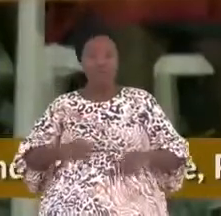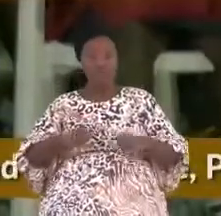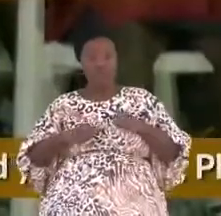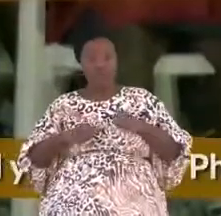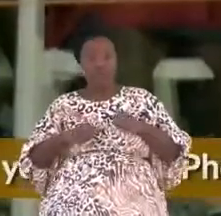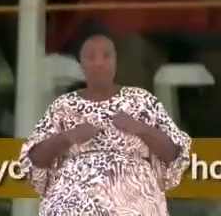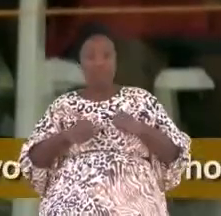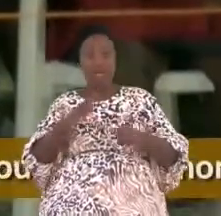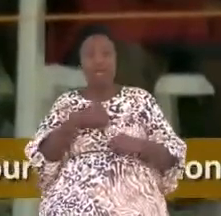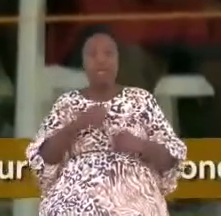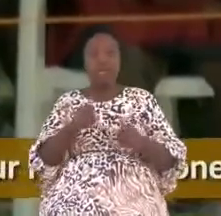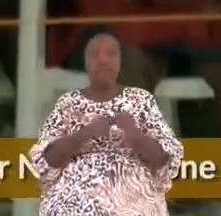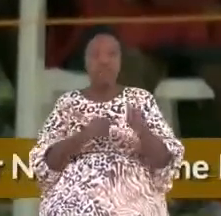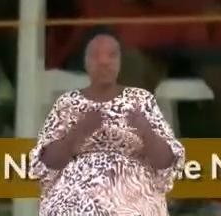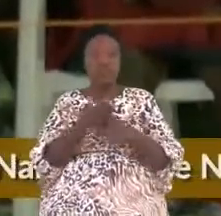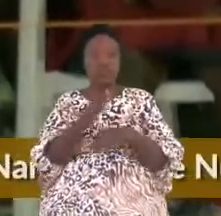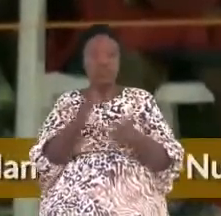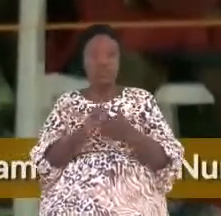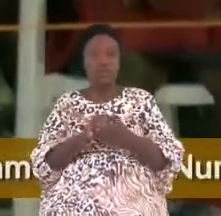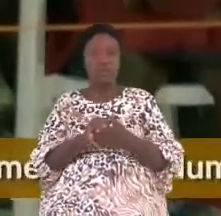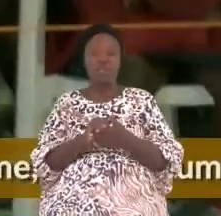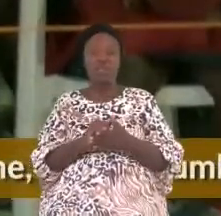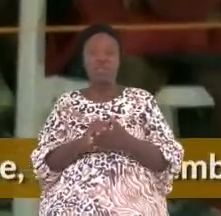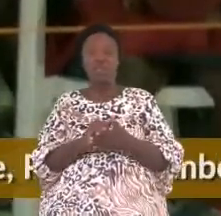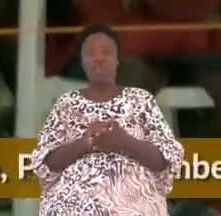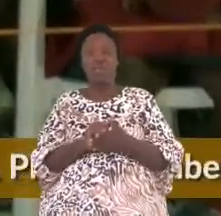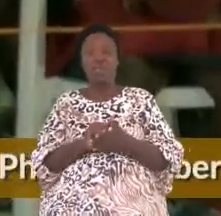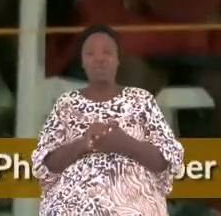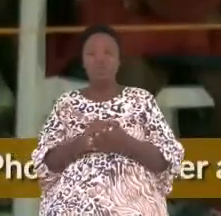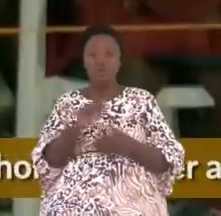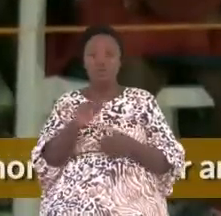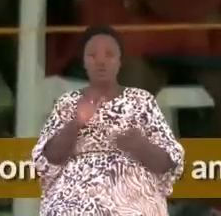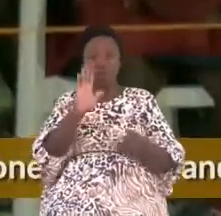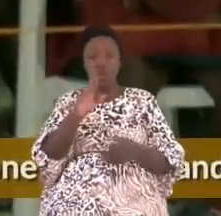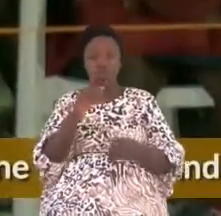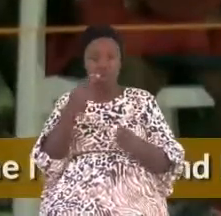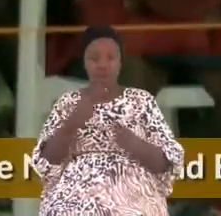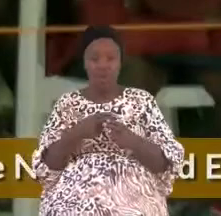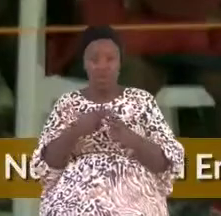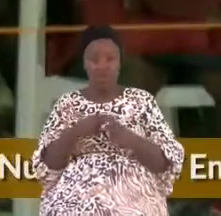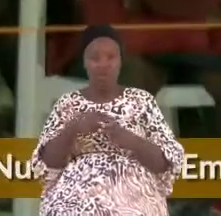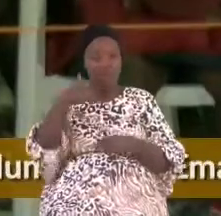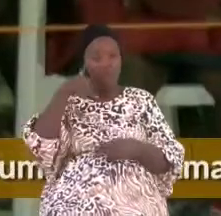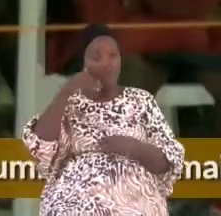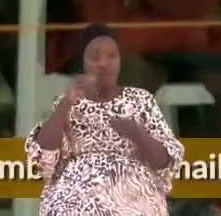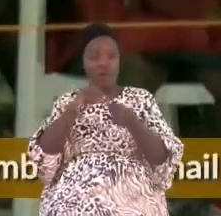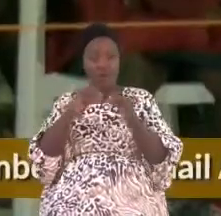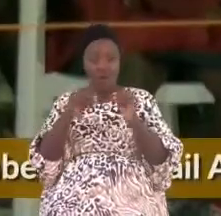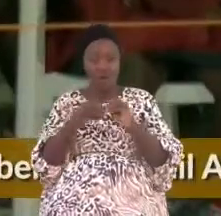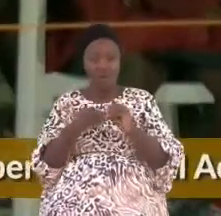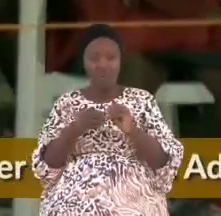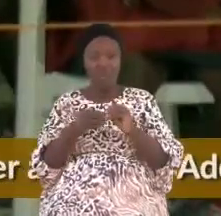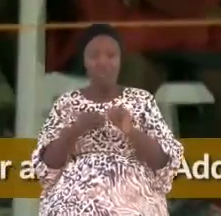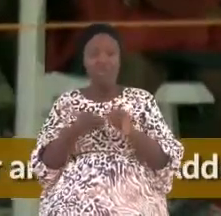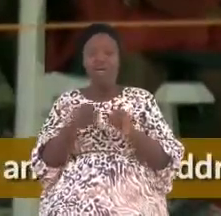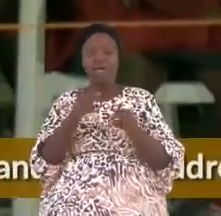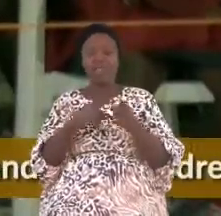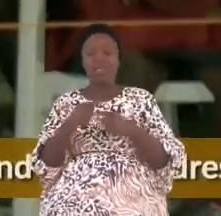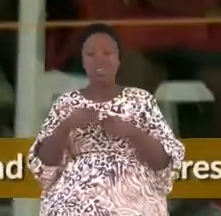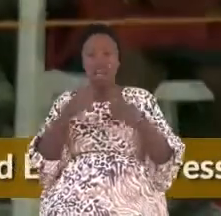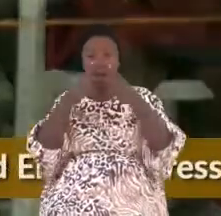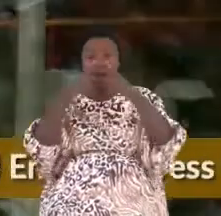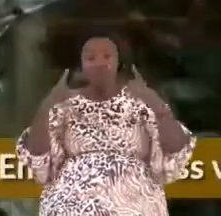whatsapp number your name your phone number your email and the language you can best